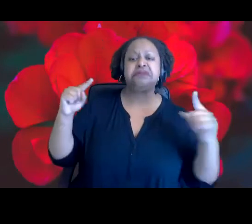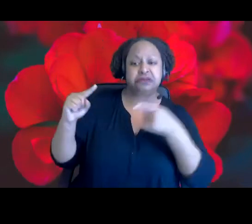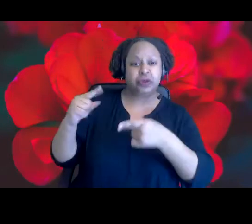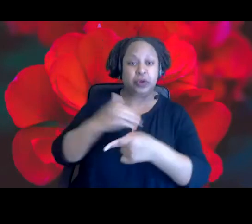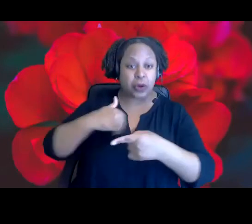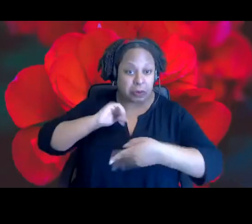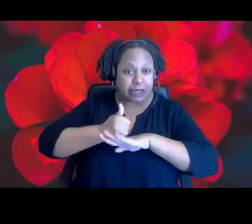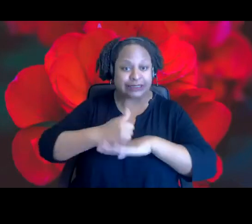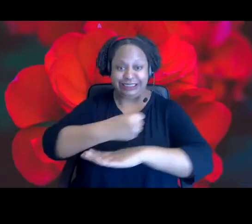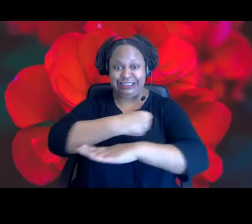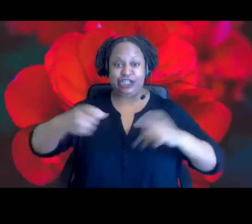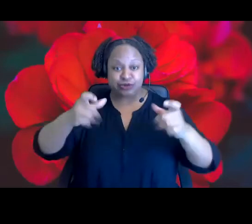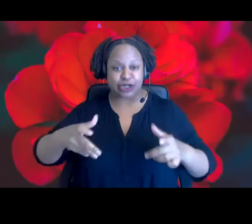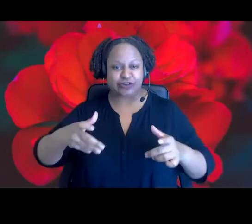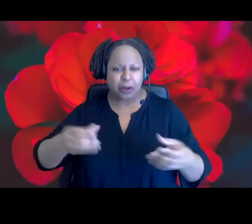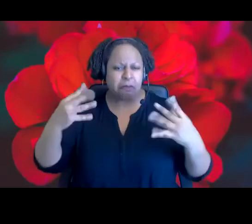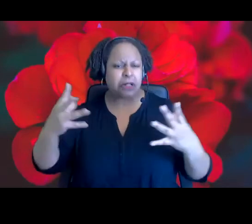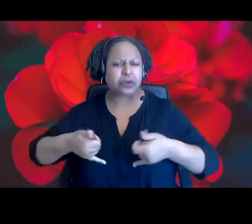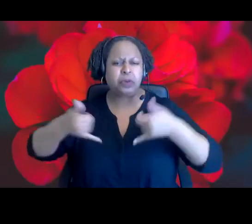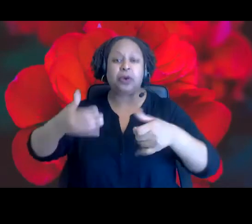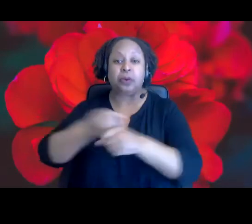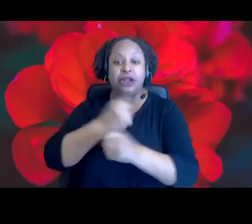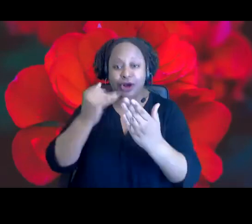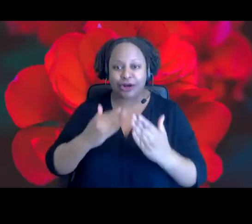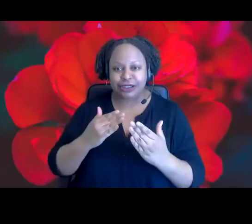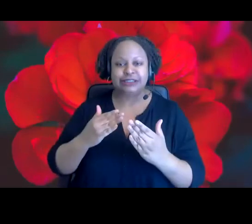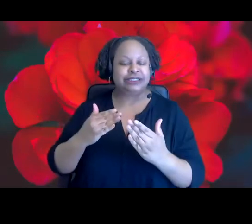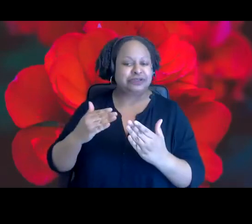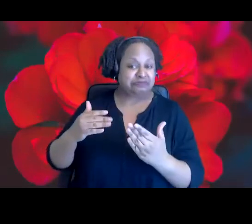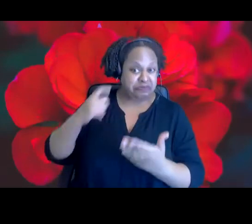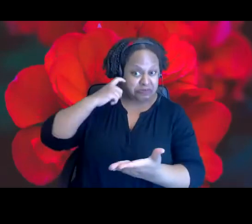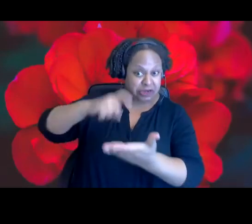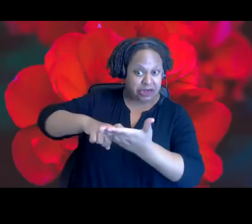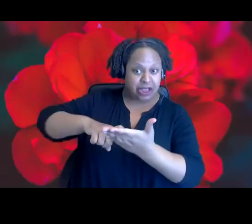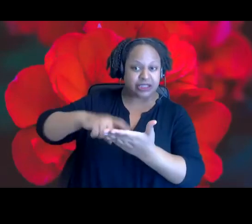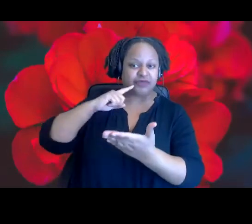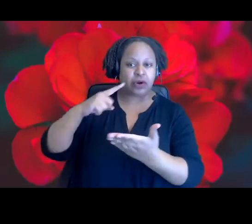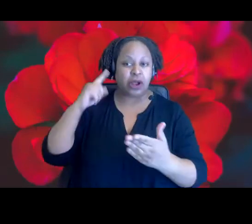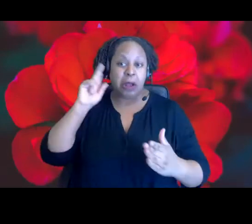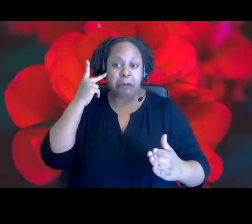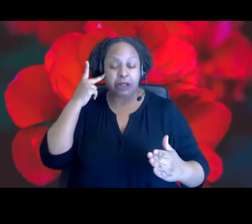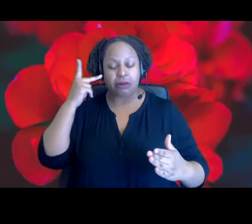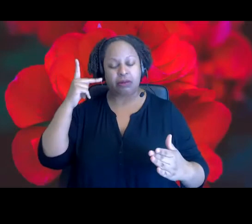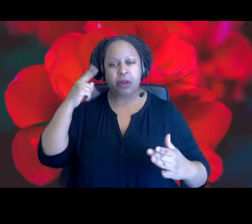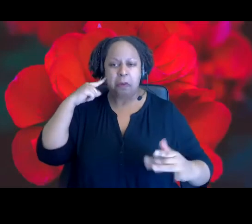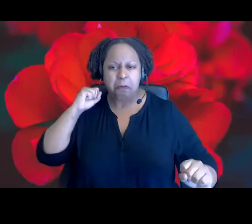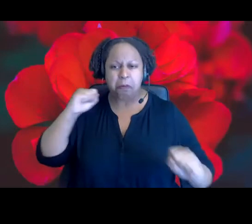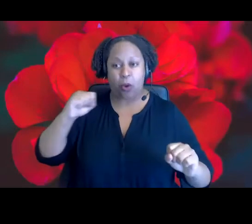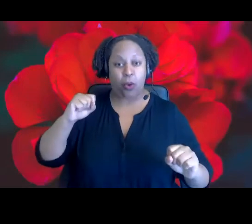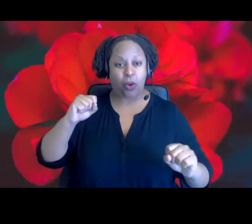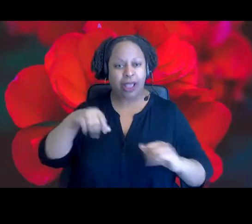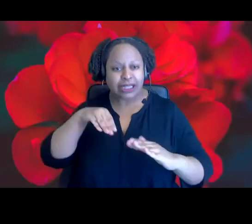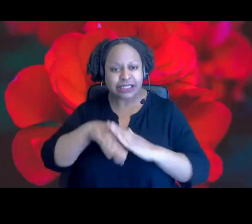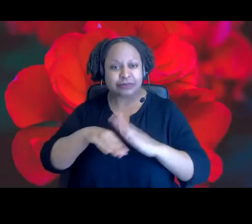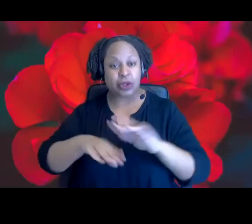bold and accessible theatrical experiences in both small indie productions and large theaters. He has